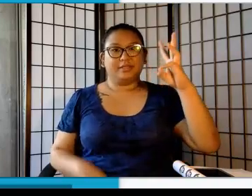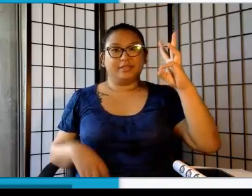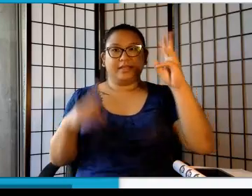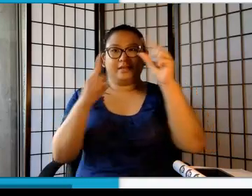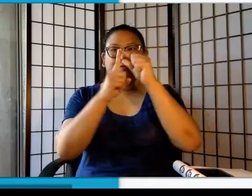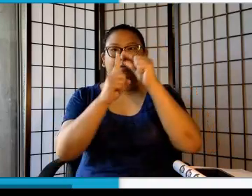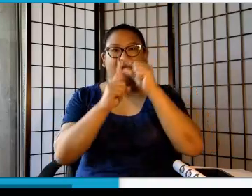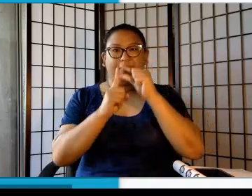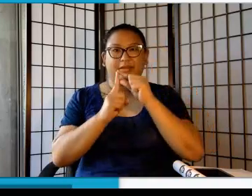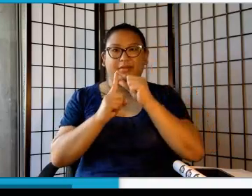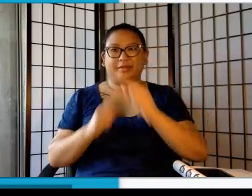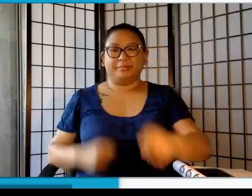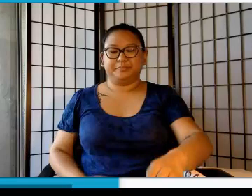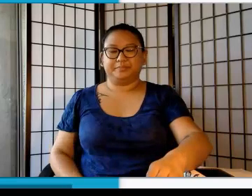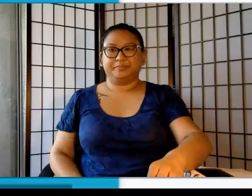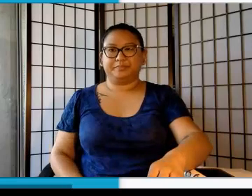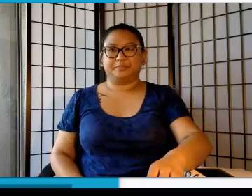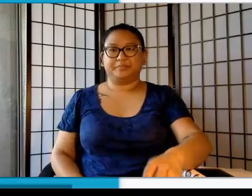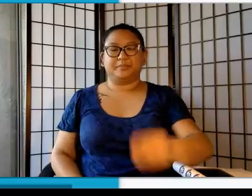Unit 16, Vocabulary.